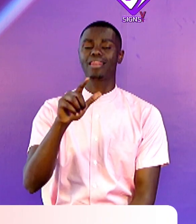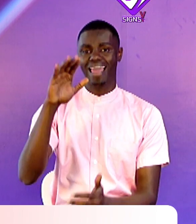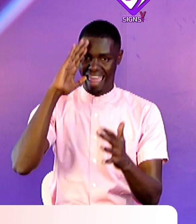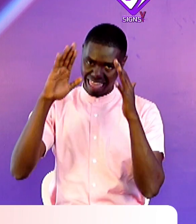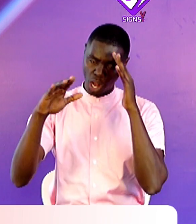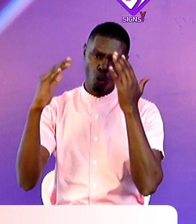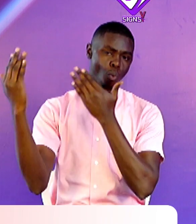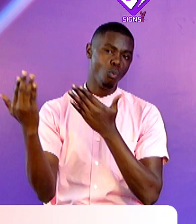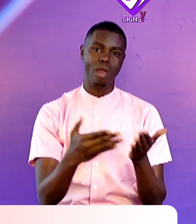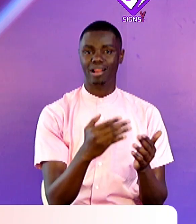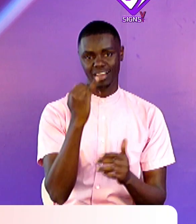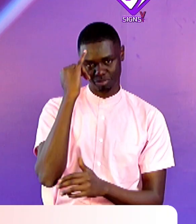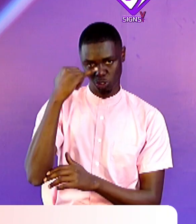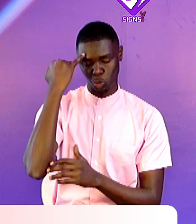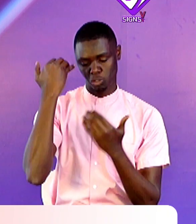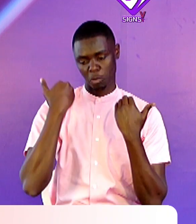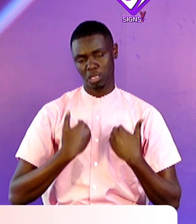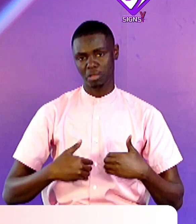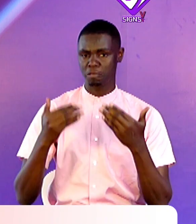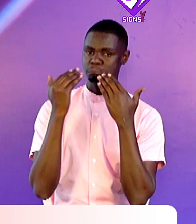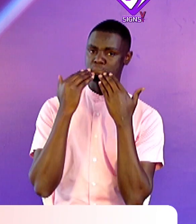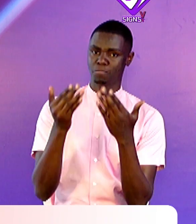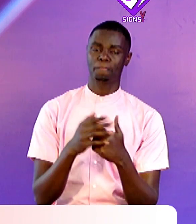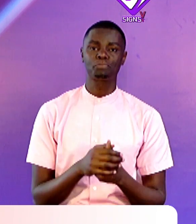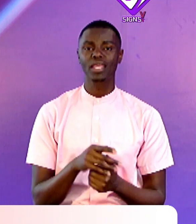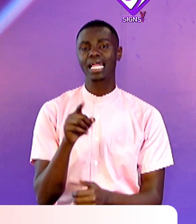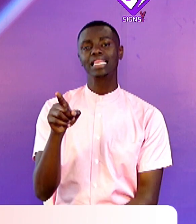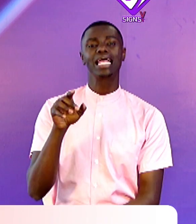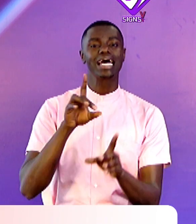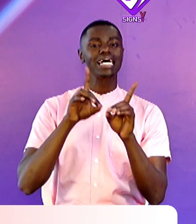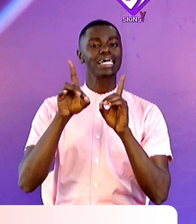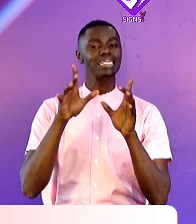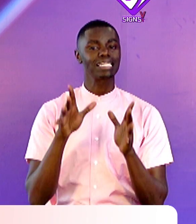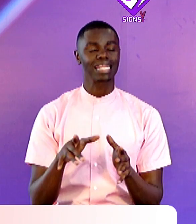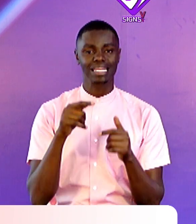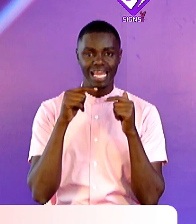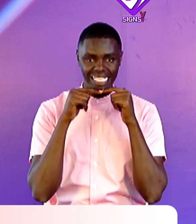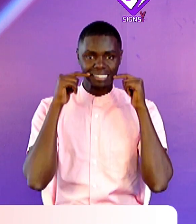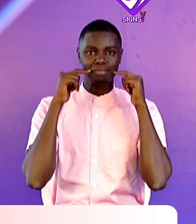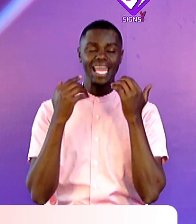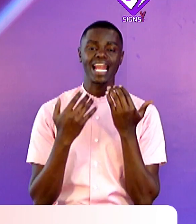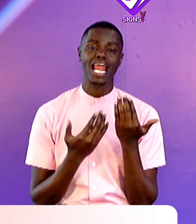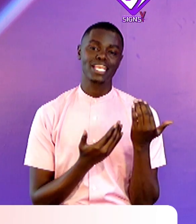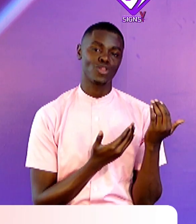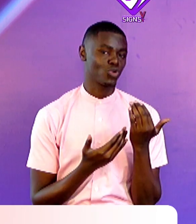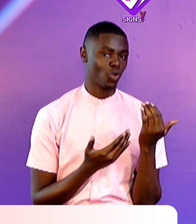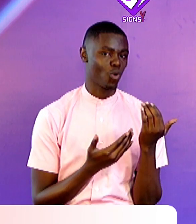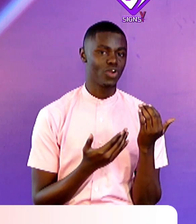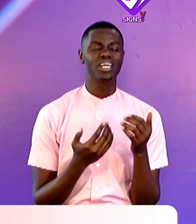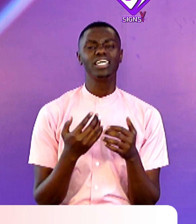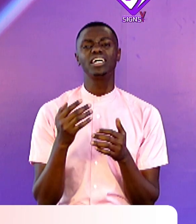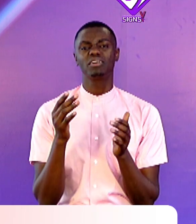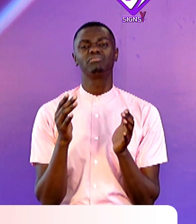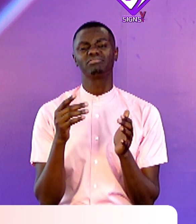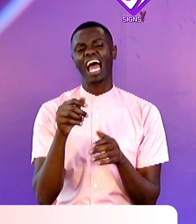Karibu sana. Nashukuru. Maureen Okal is the director Smile na Toto. I've been with you in the other end